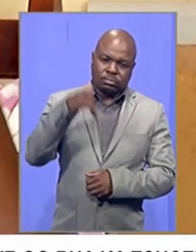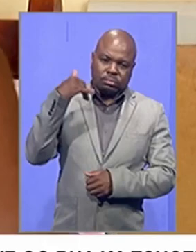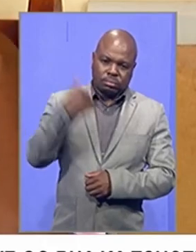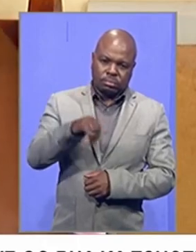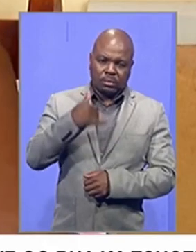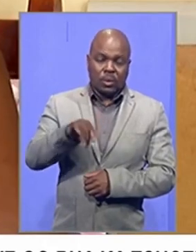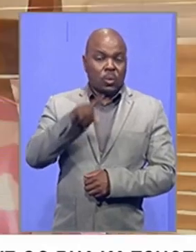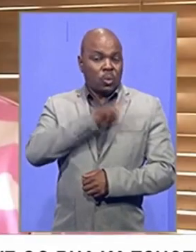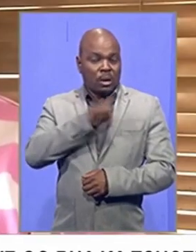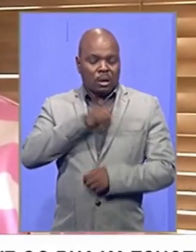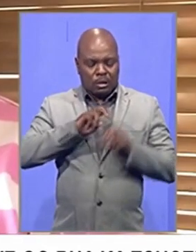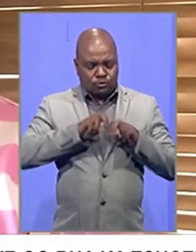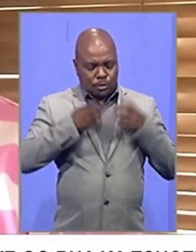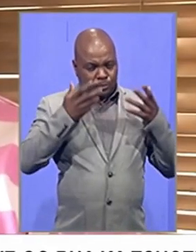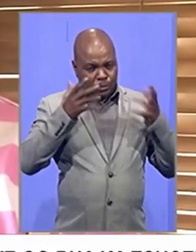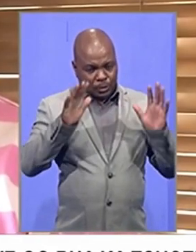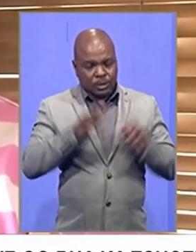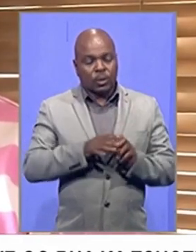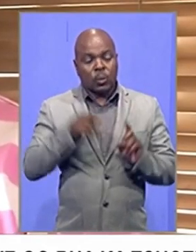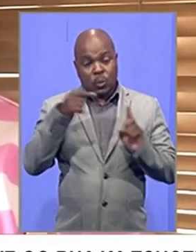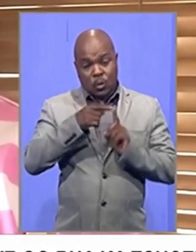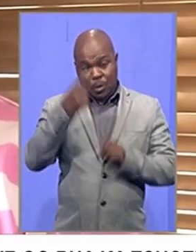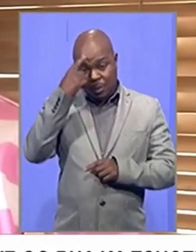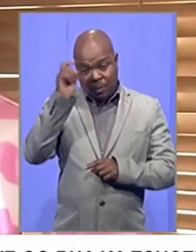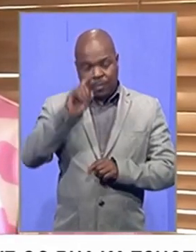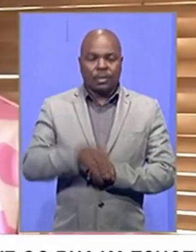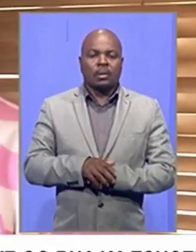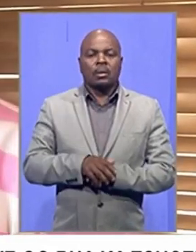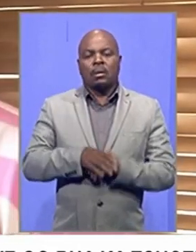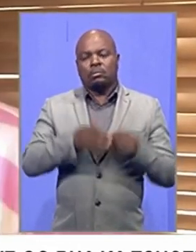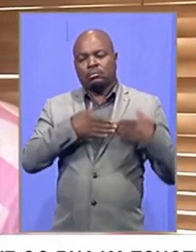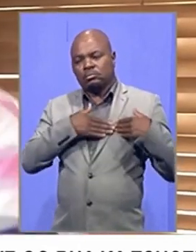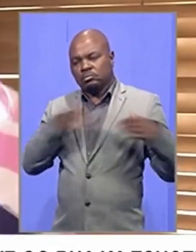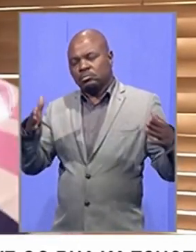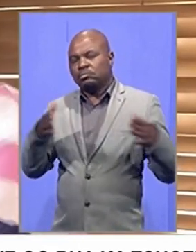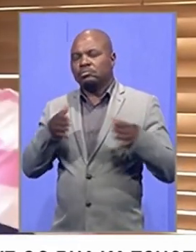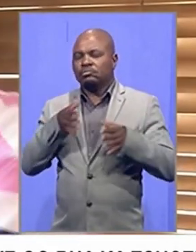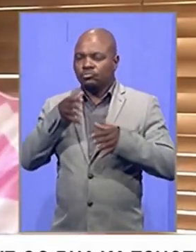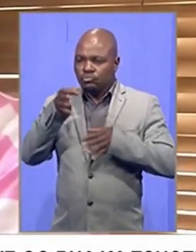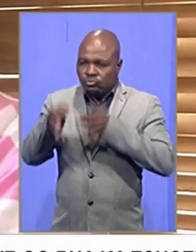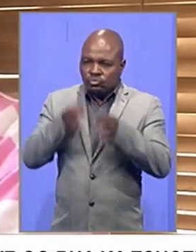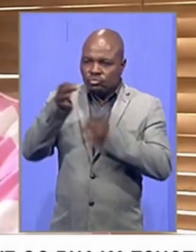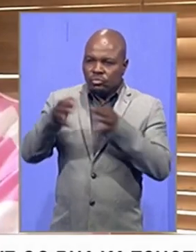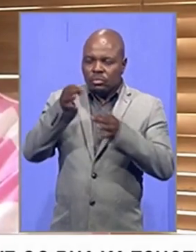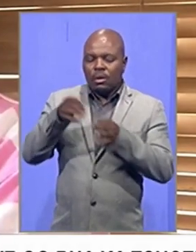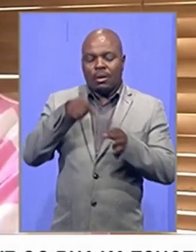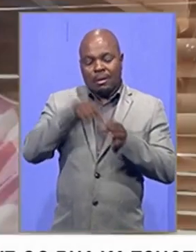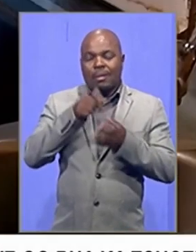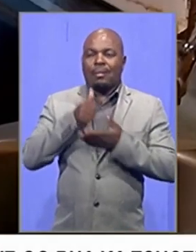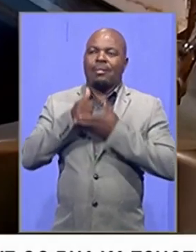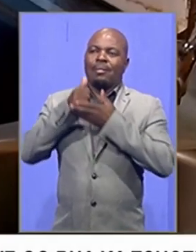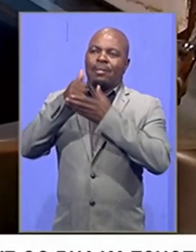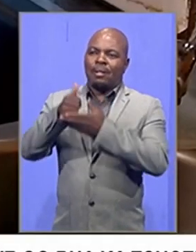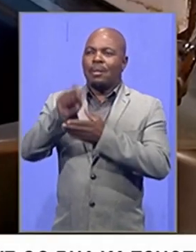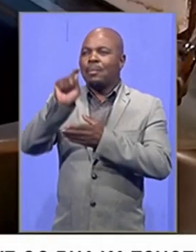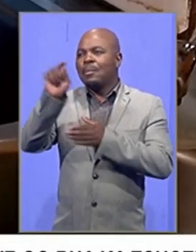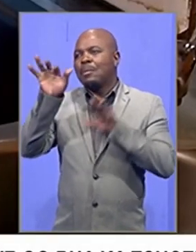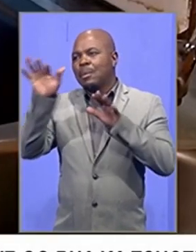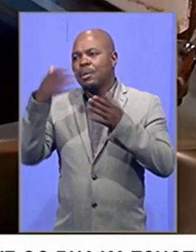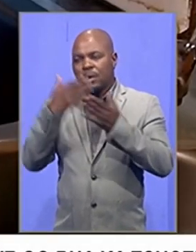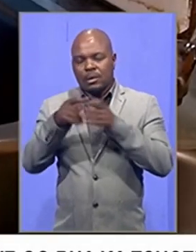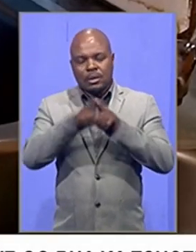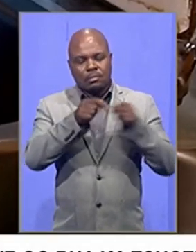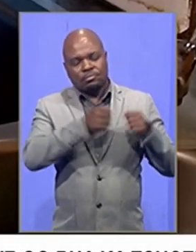ka ntlha ya tiragalo eno o dumela gore go bua ka yone go tla thusa go rotloetsa ba bangwe go bua